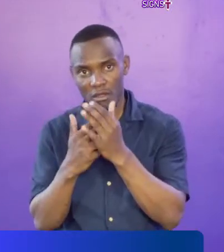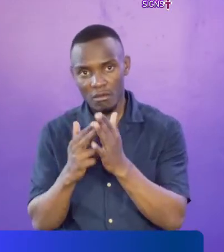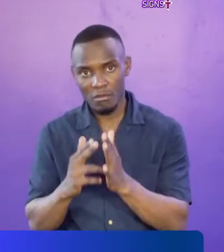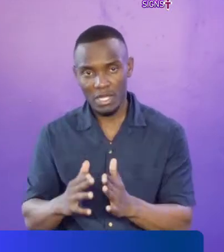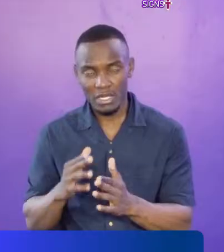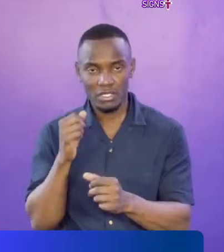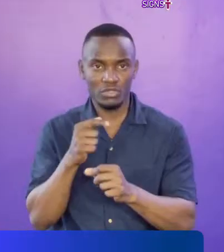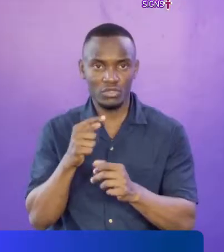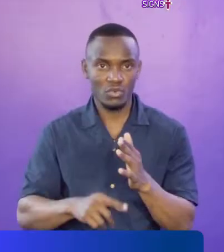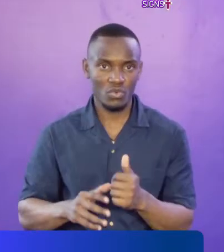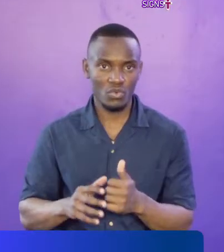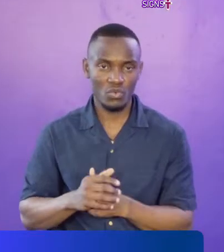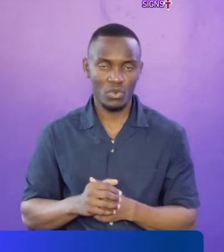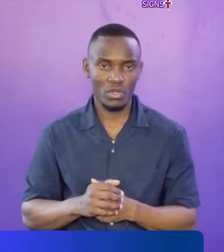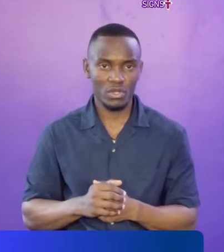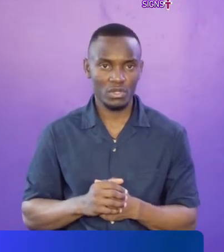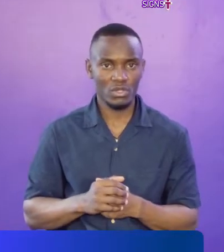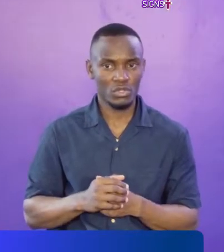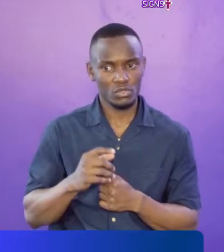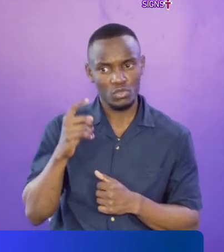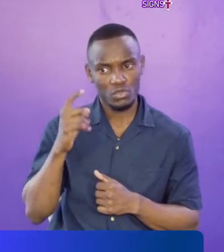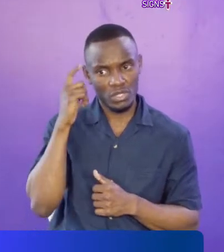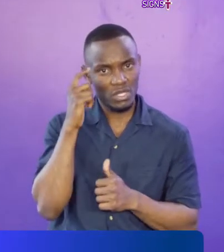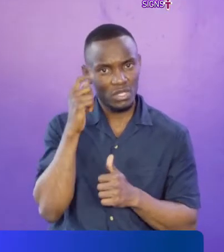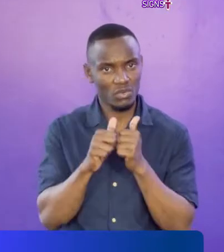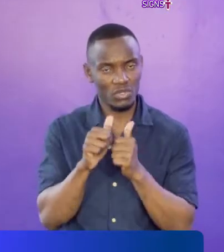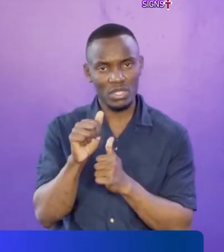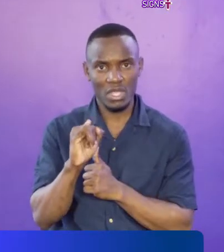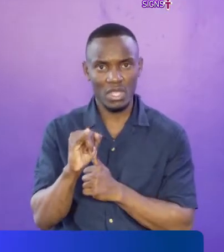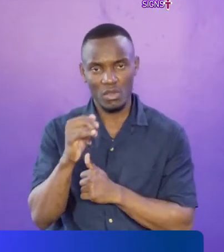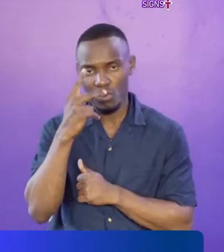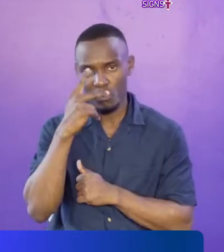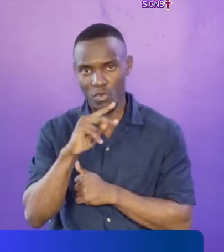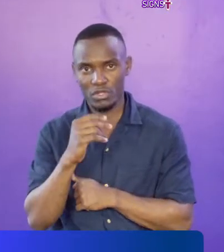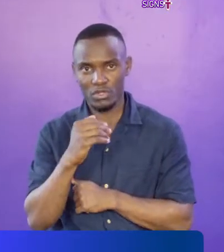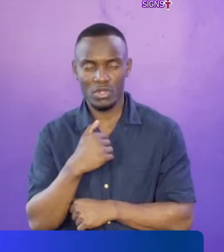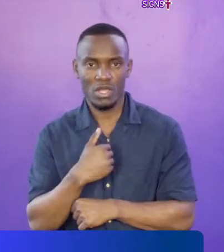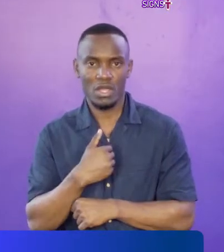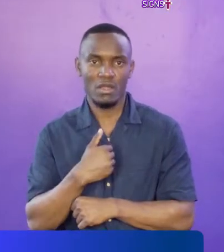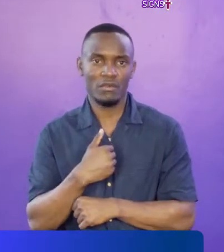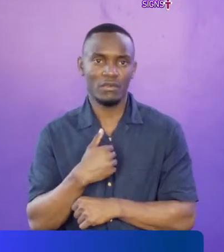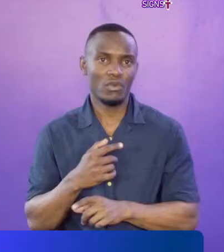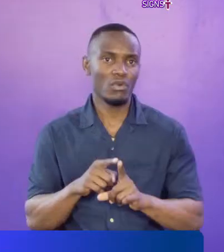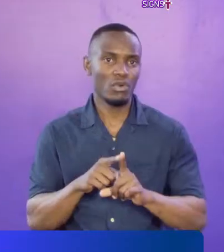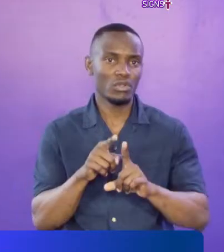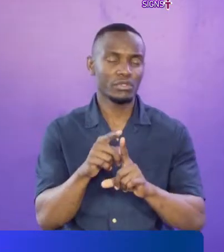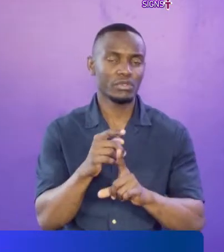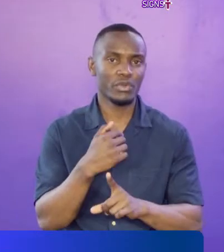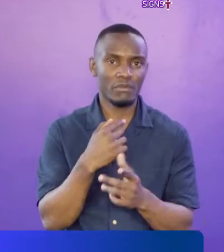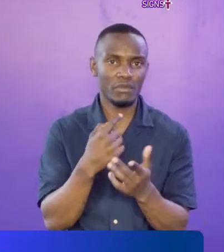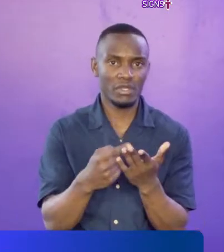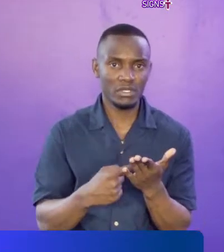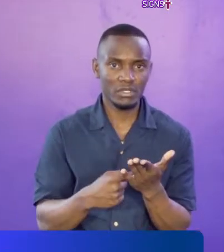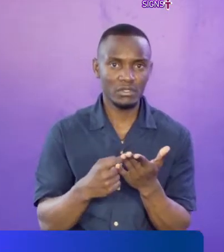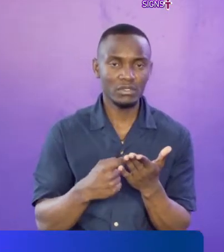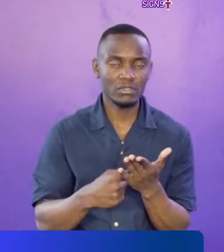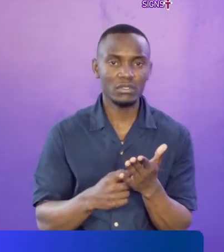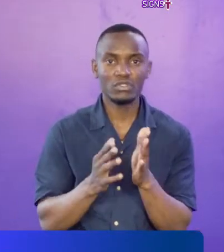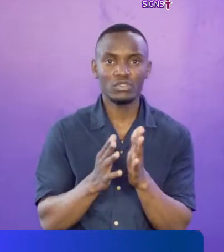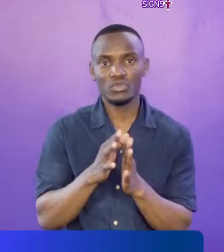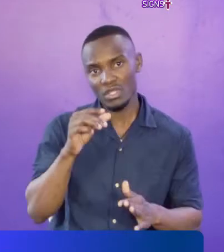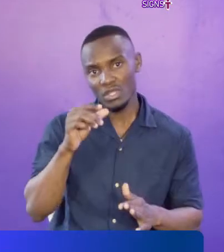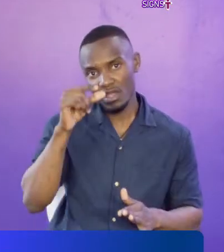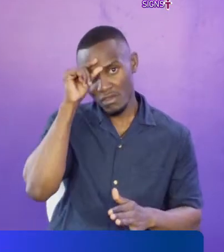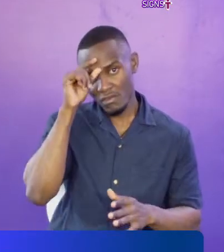AI policy we shall be having as Kenyans and the use cases. Also, there are discussions again with government and